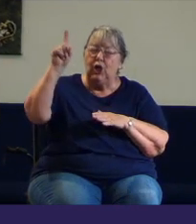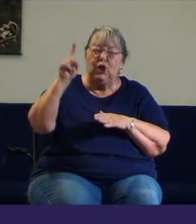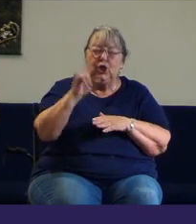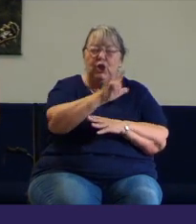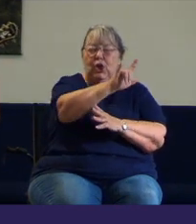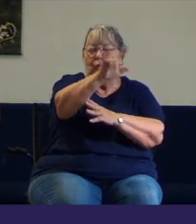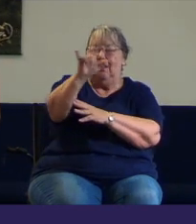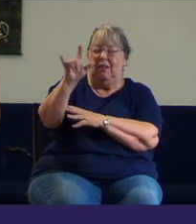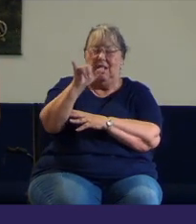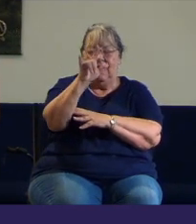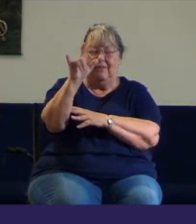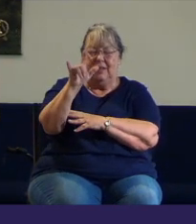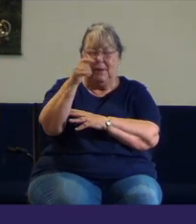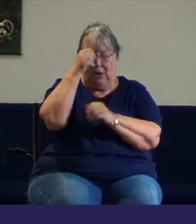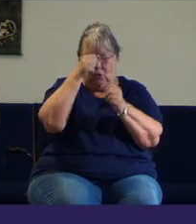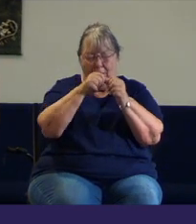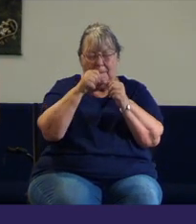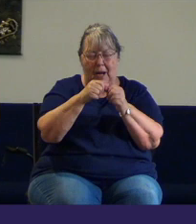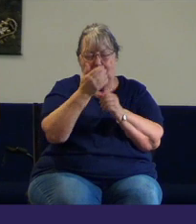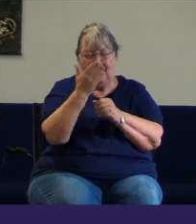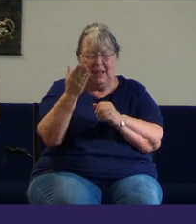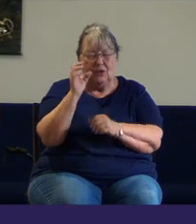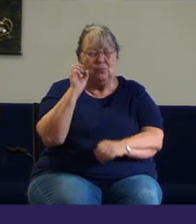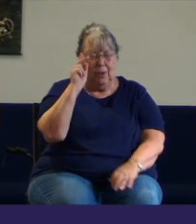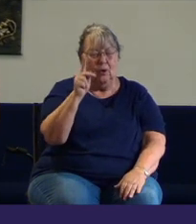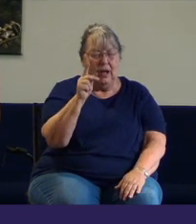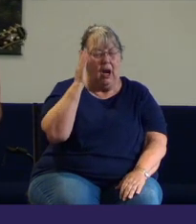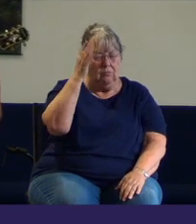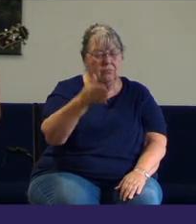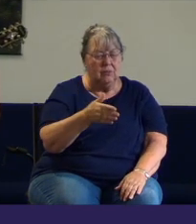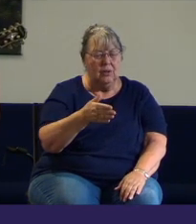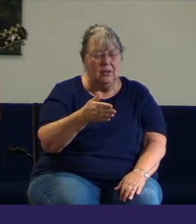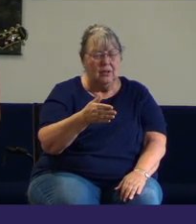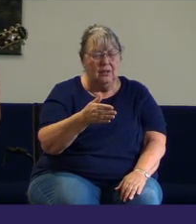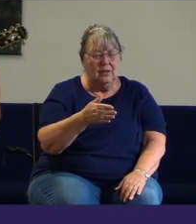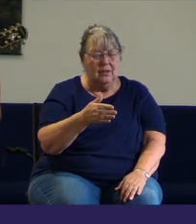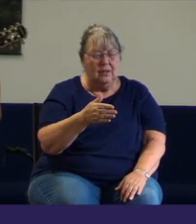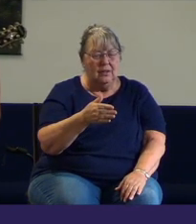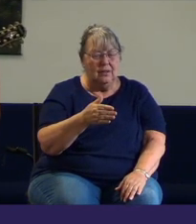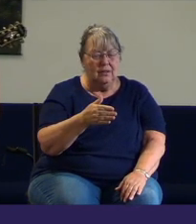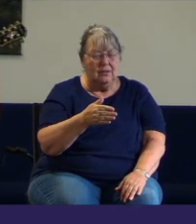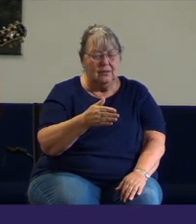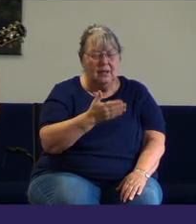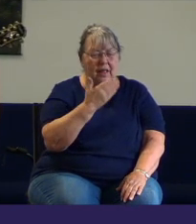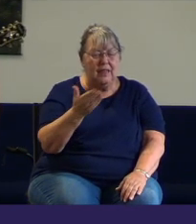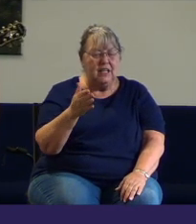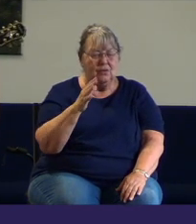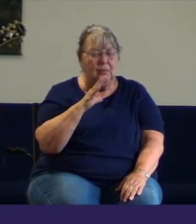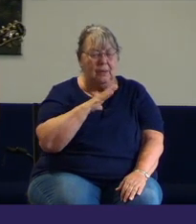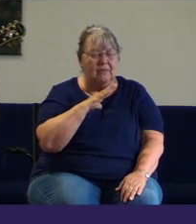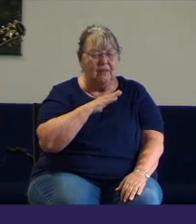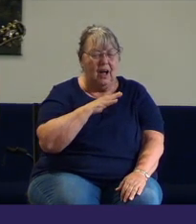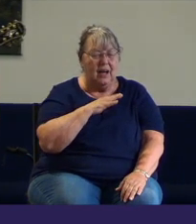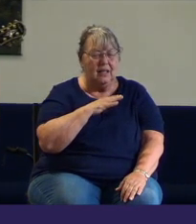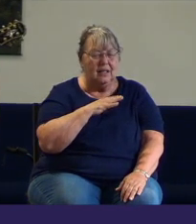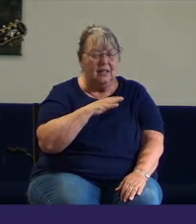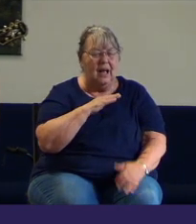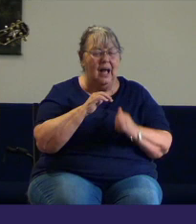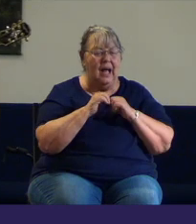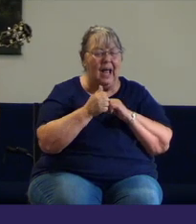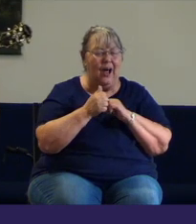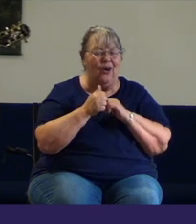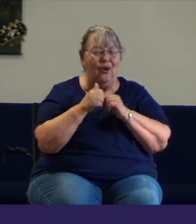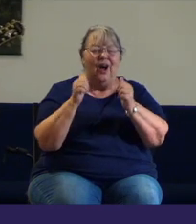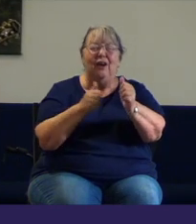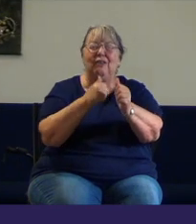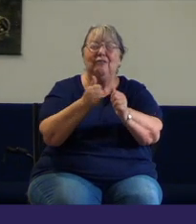remind them then that everything is going to be okay. Everything's going to be fine. Just follow me, my son.